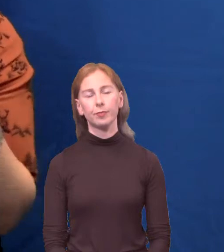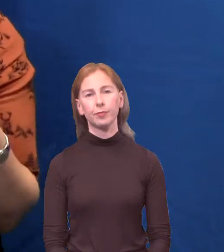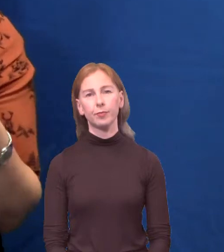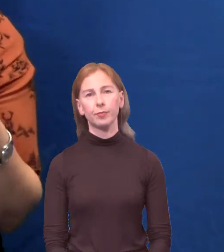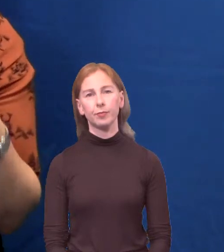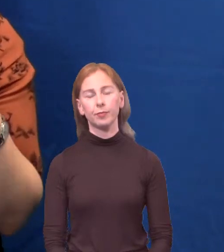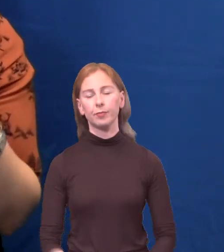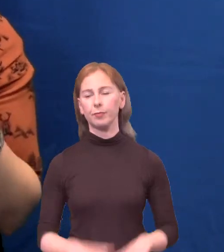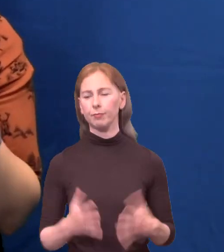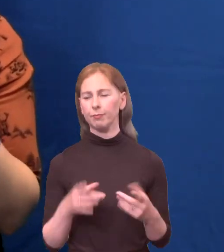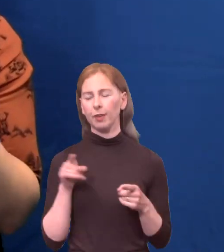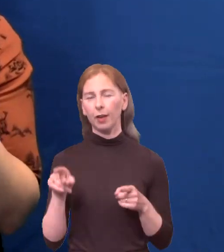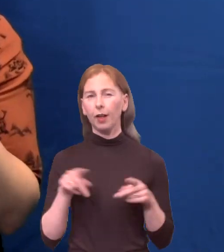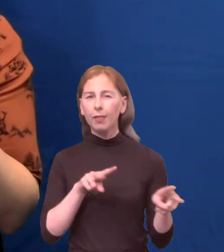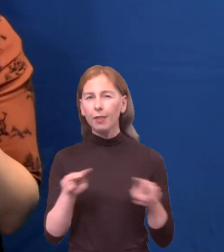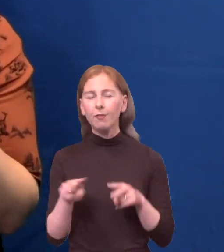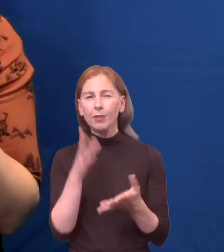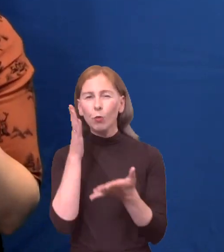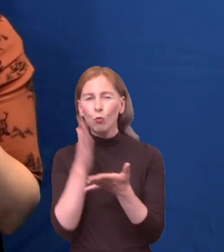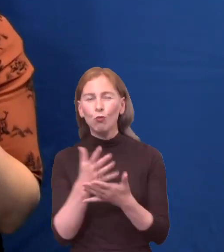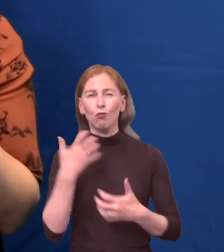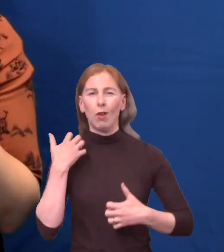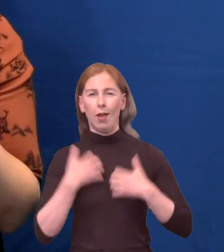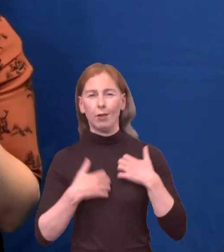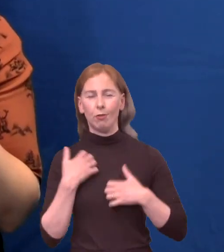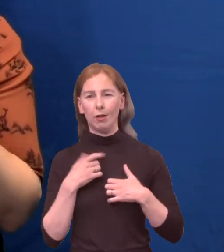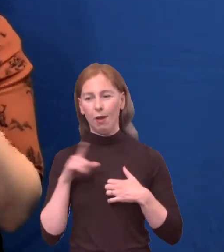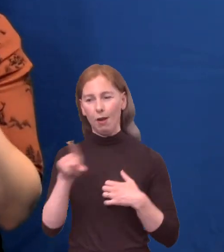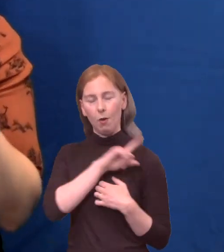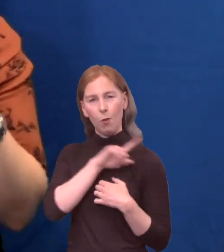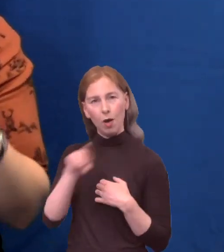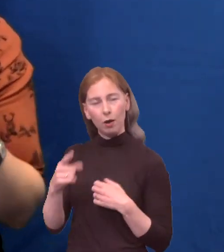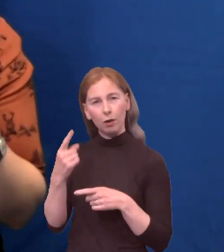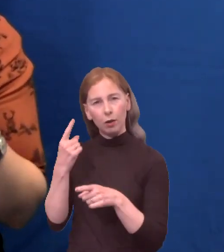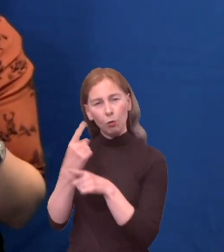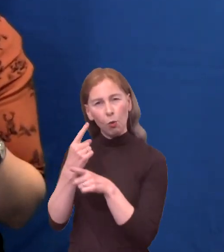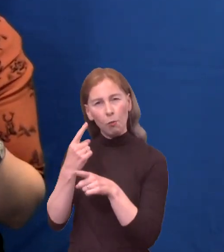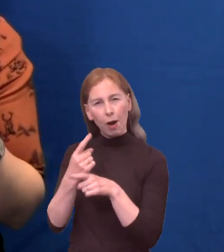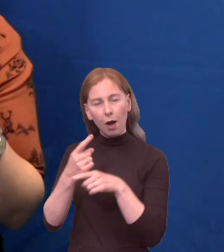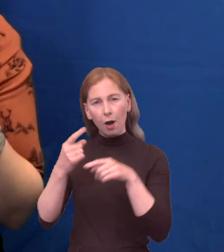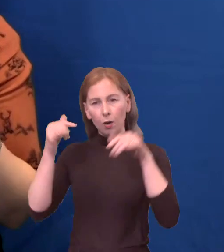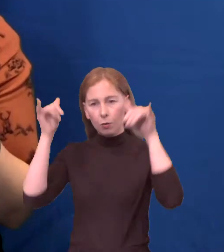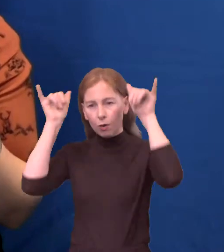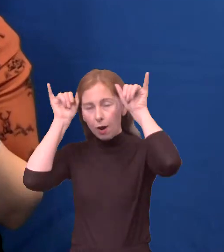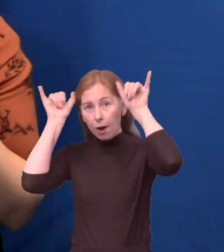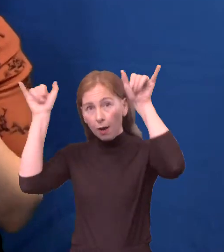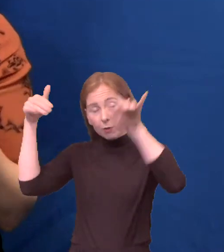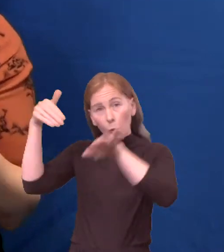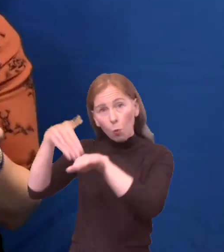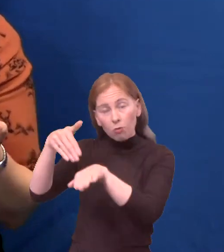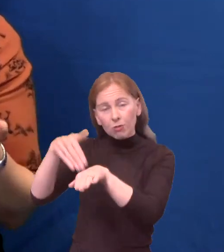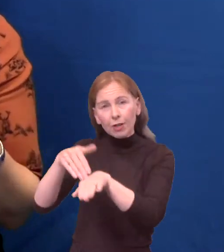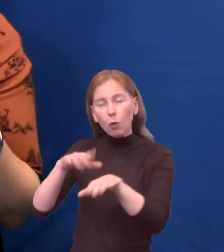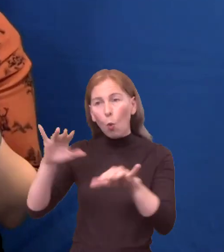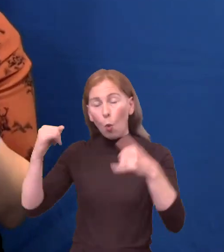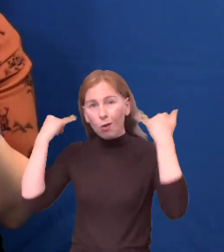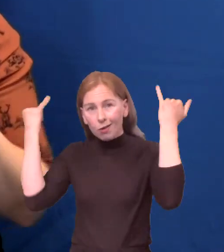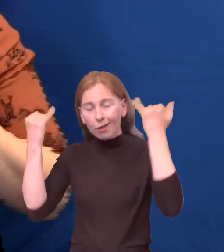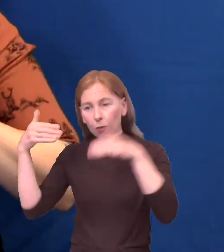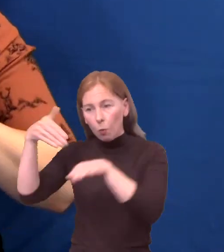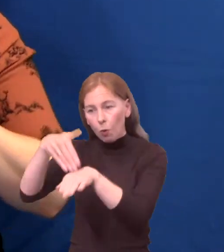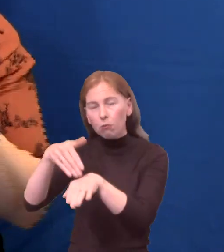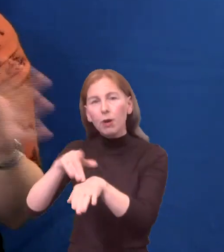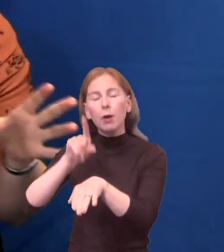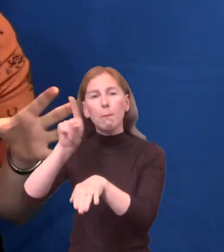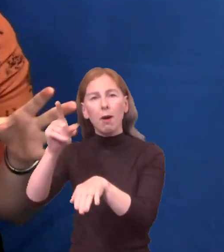So I think that video is really interesting to look at livestock worrying from a dog owner's point of view. So as Graham mentioned, your